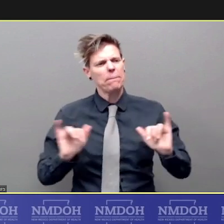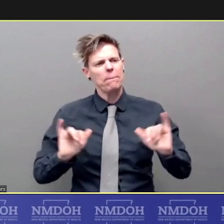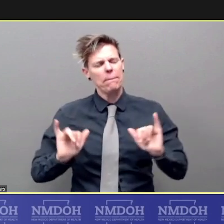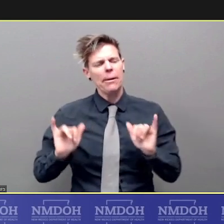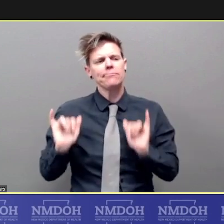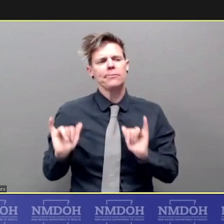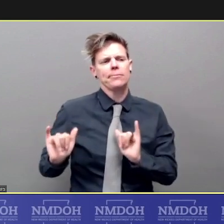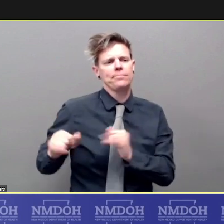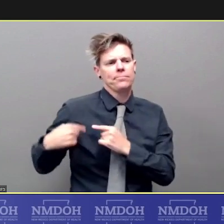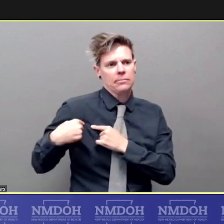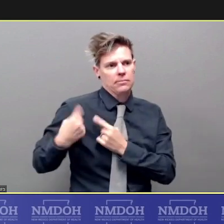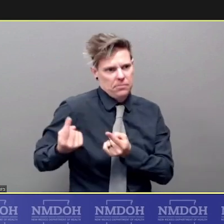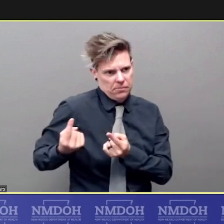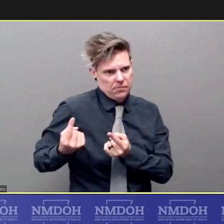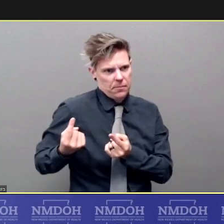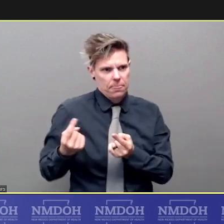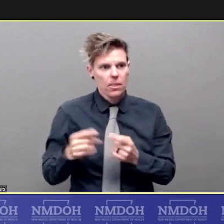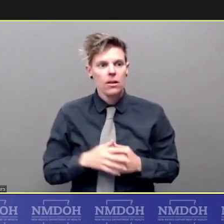is a